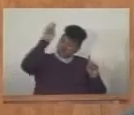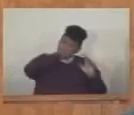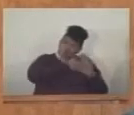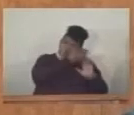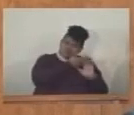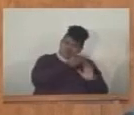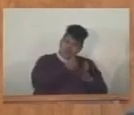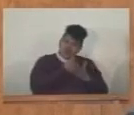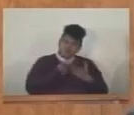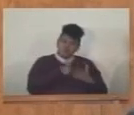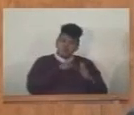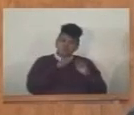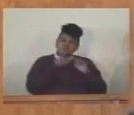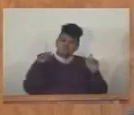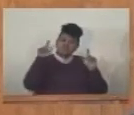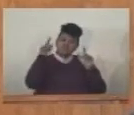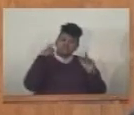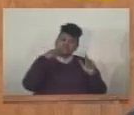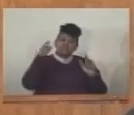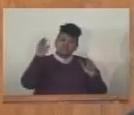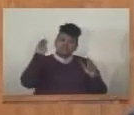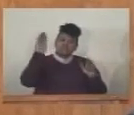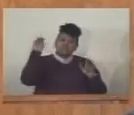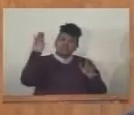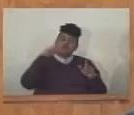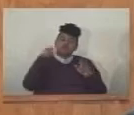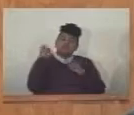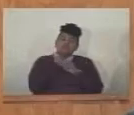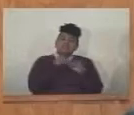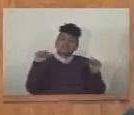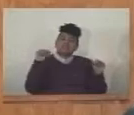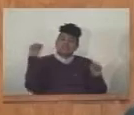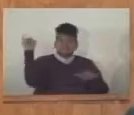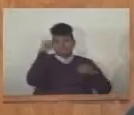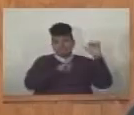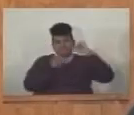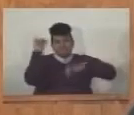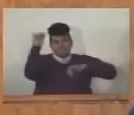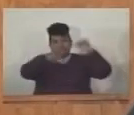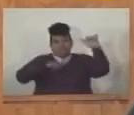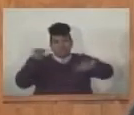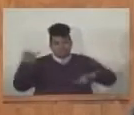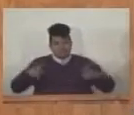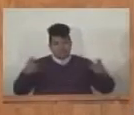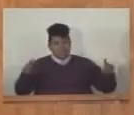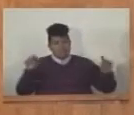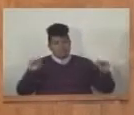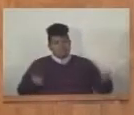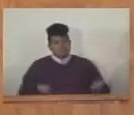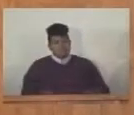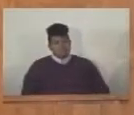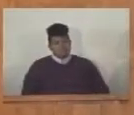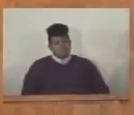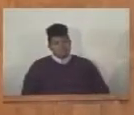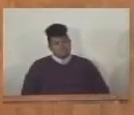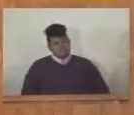helping us to get the word out that Montego Bay is a safe destination for travel. And then he talks